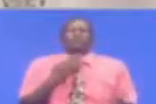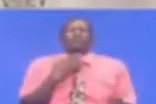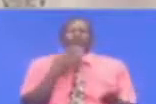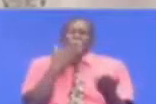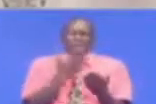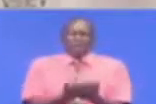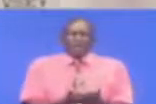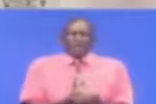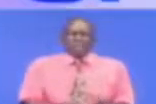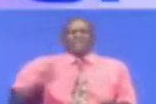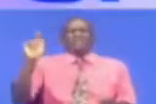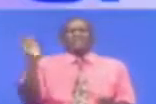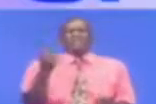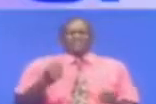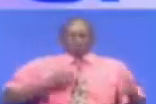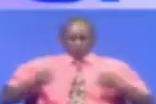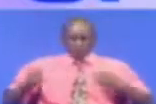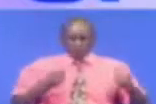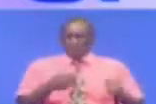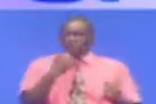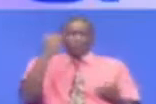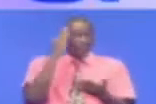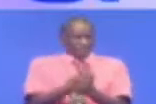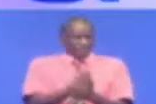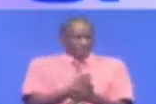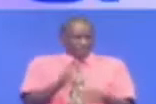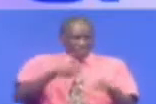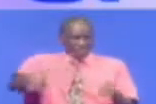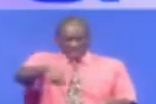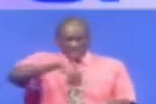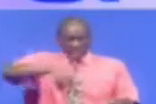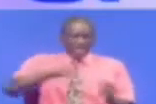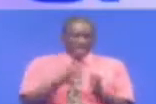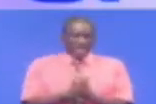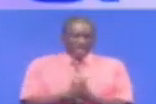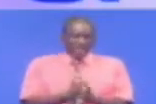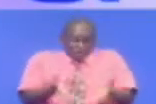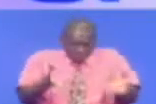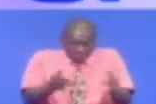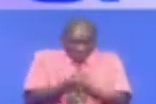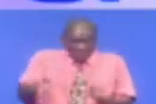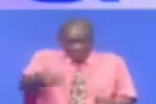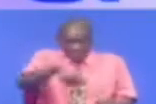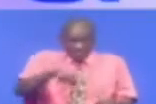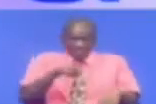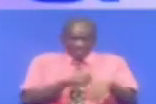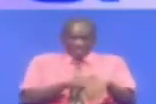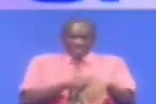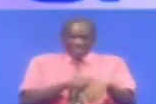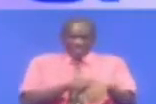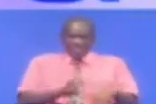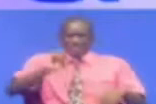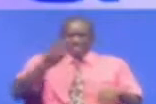His Excellency, the President of Rwanda, who believed in us and was here with us during the